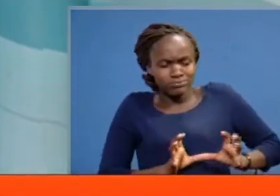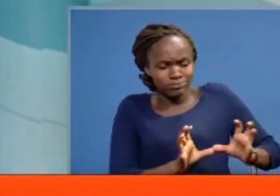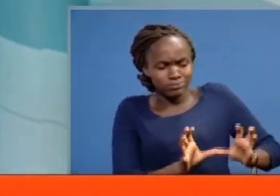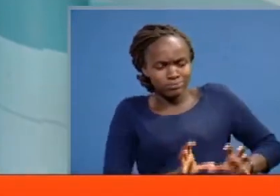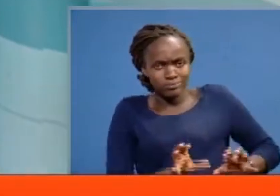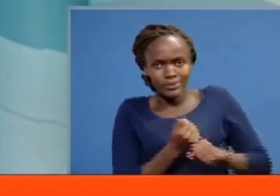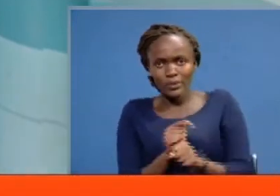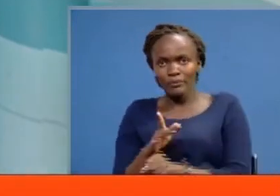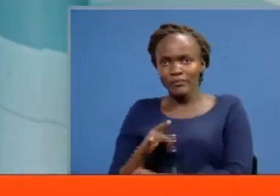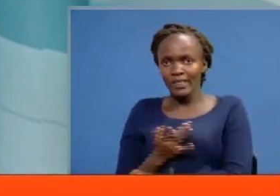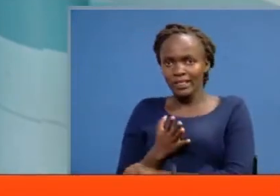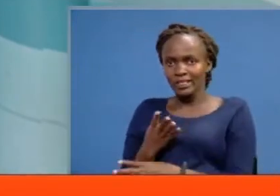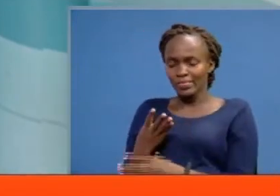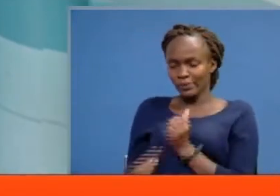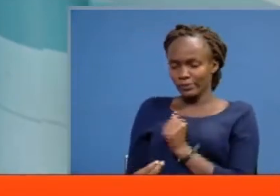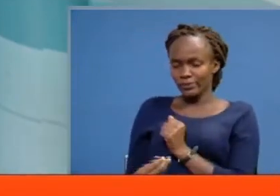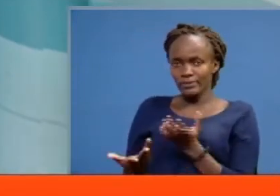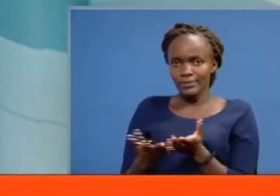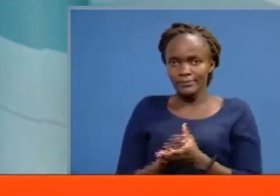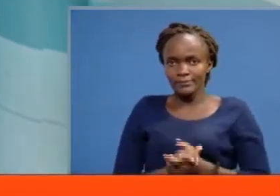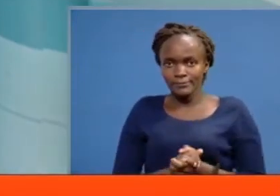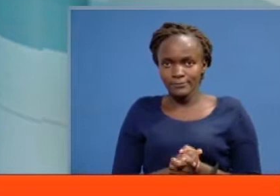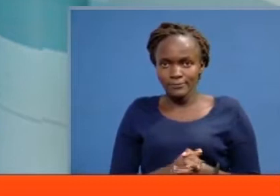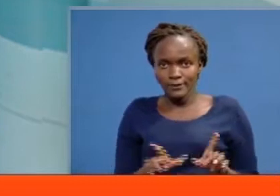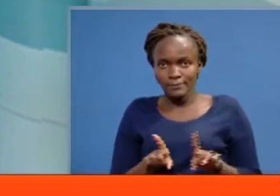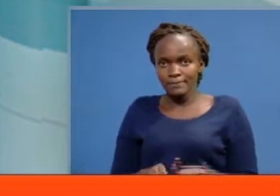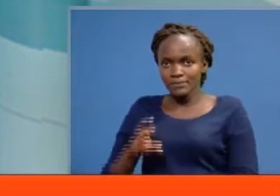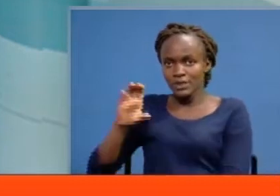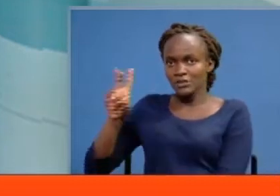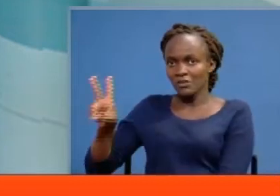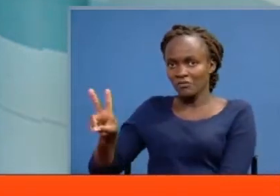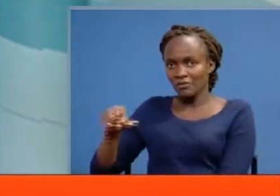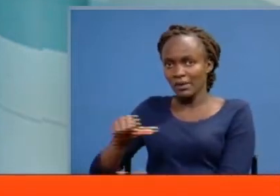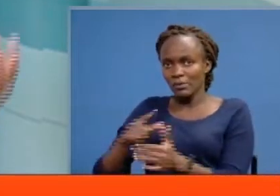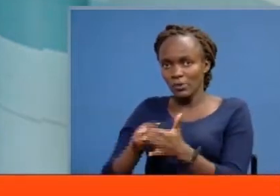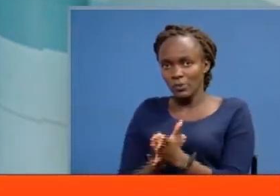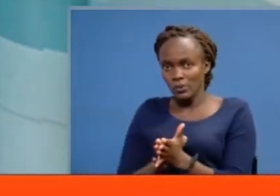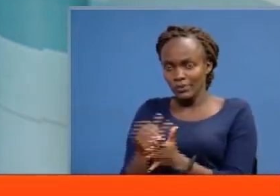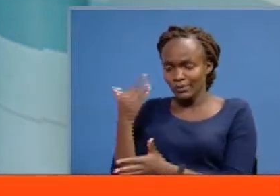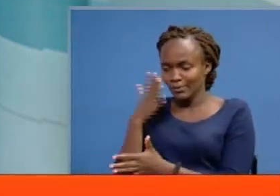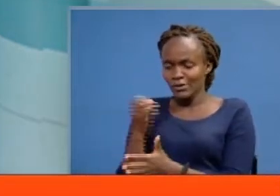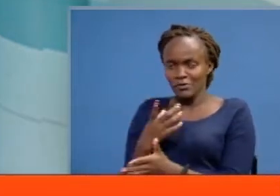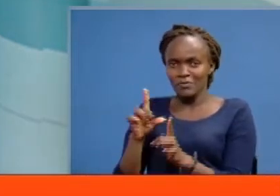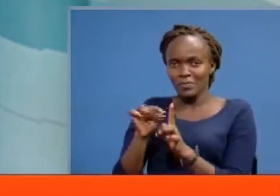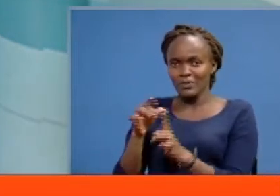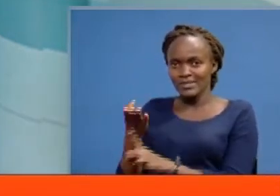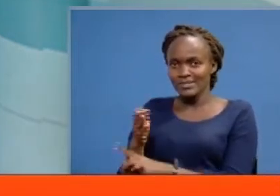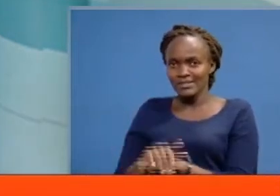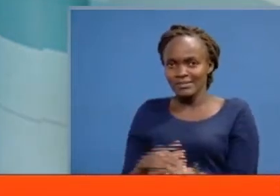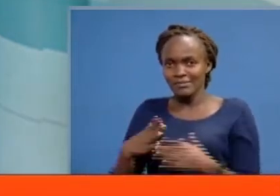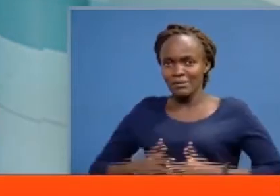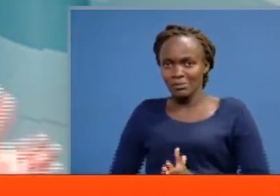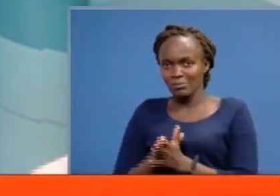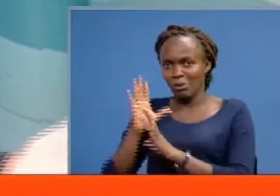of, your skin? Now, when it comes to CV, it's not just about the beauty. A lot of people get it wrong. It's